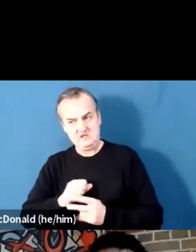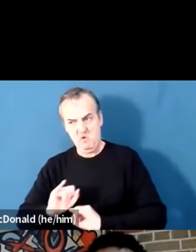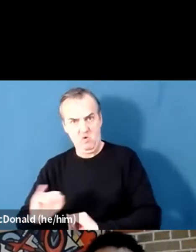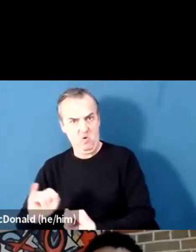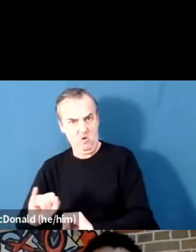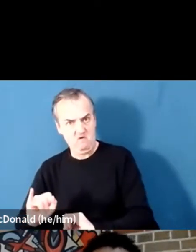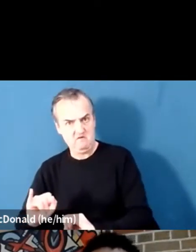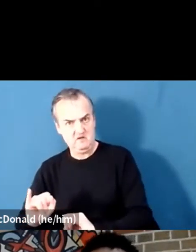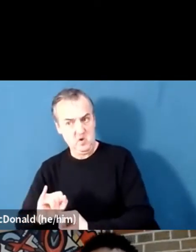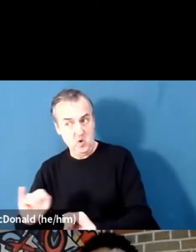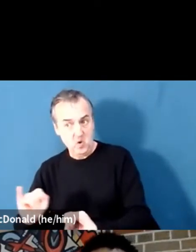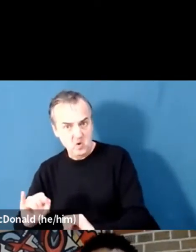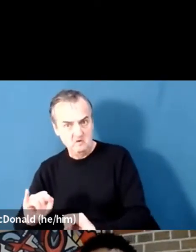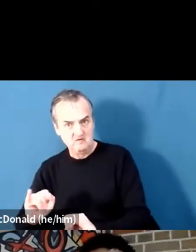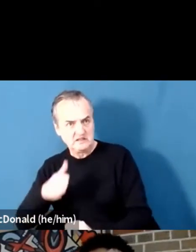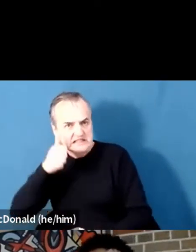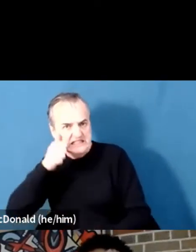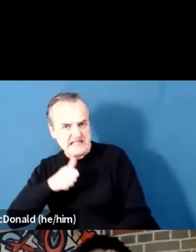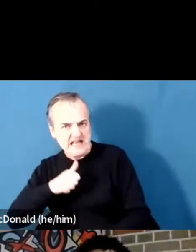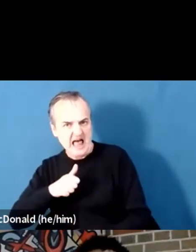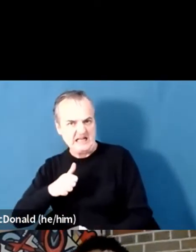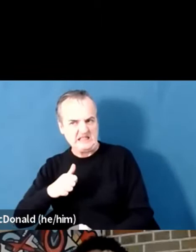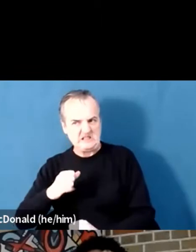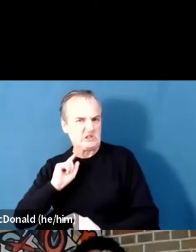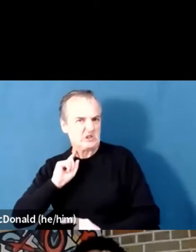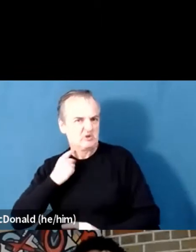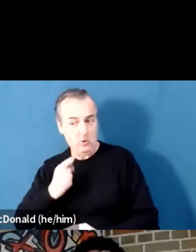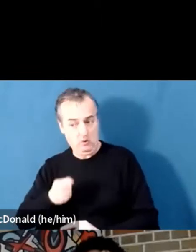just to the point.